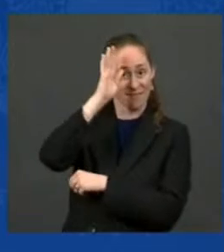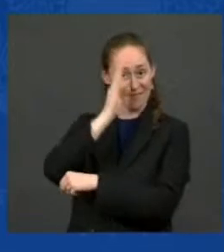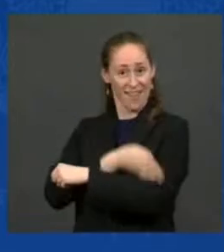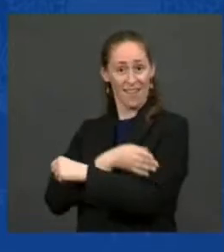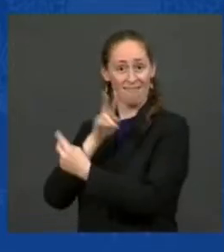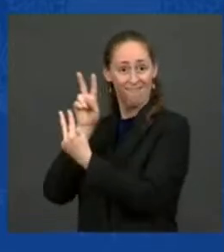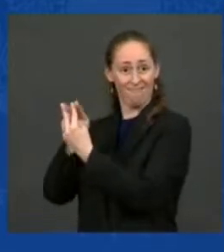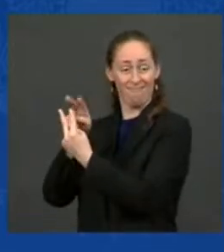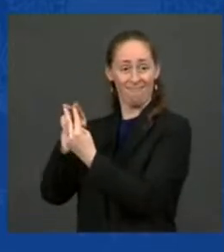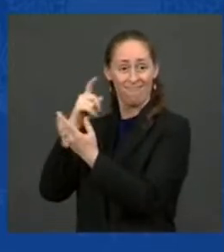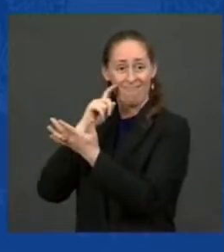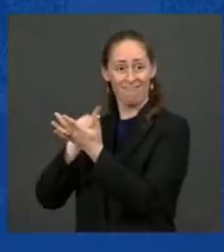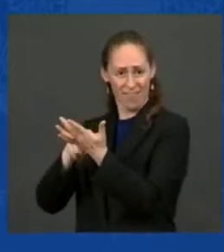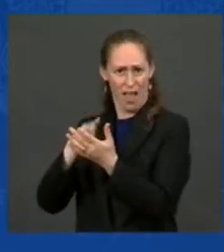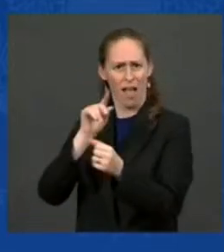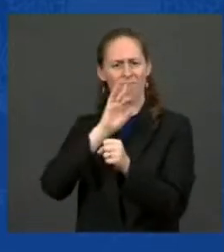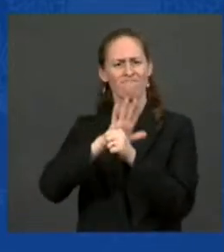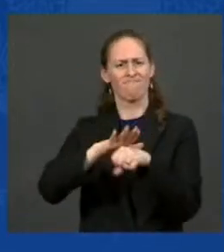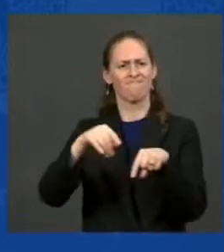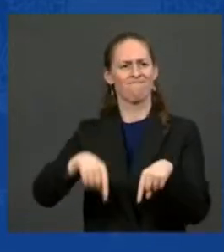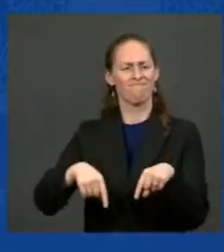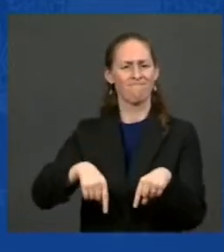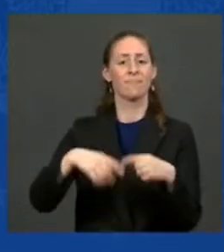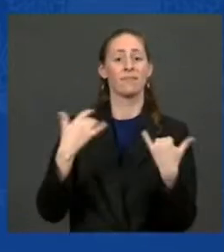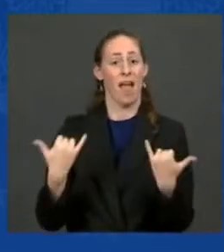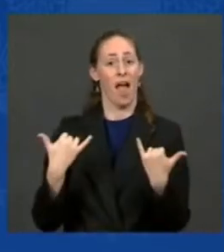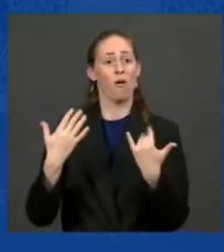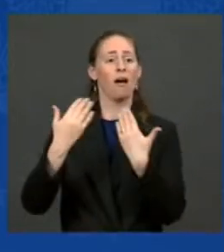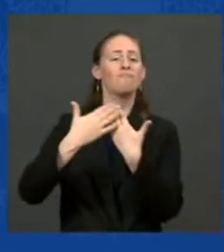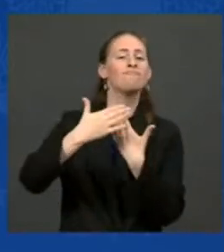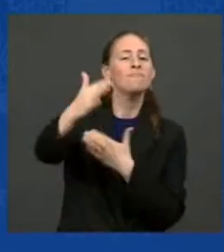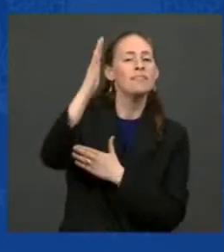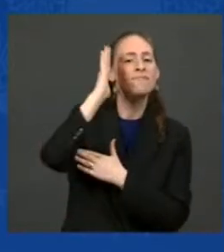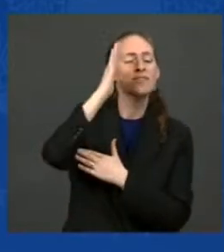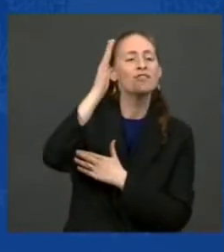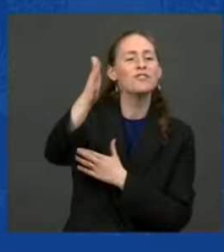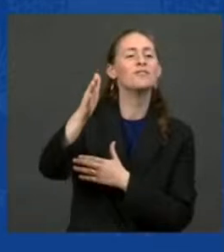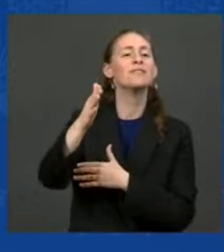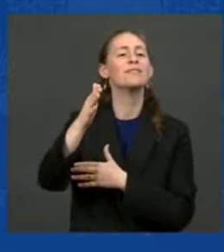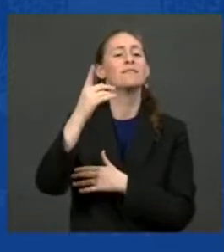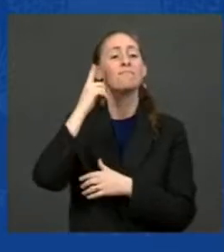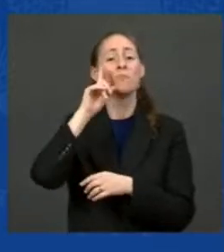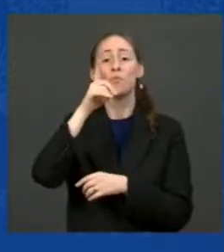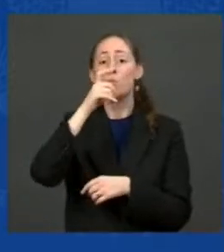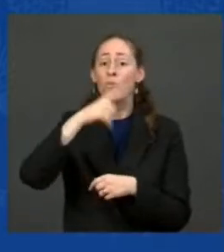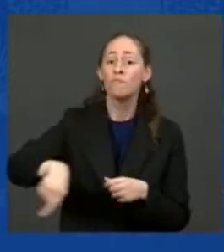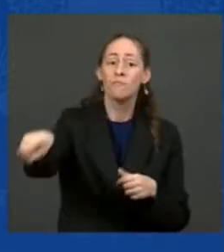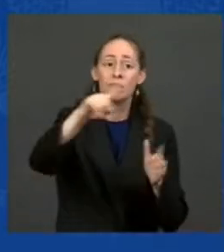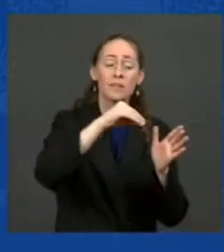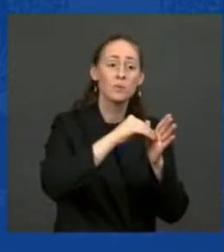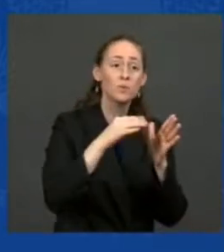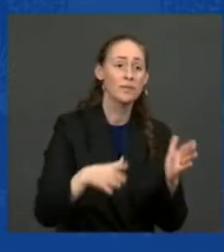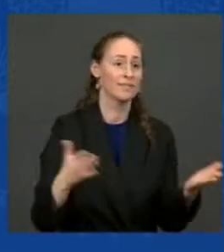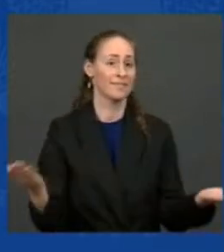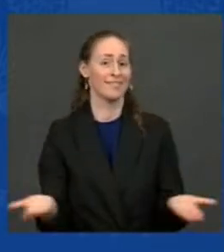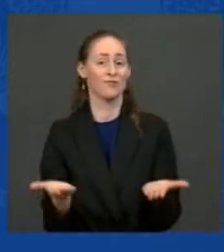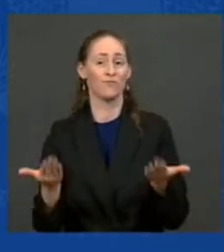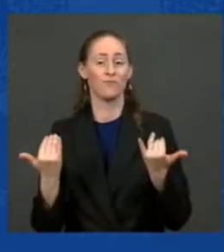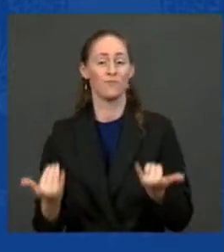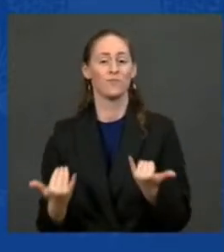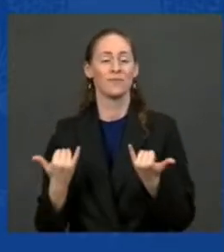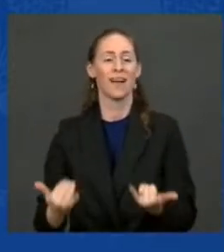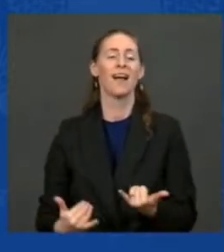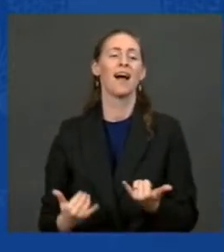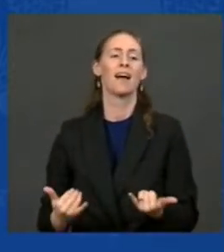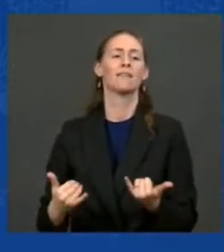dedicate it to the future of generations, to the students here in the audience today who discover